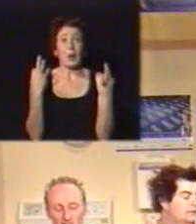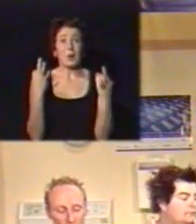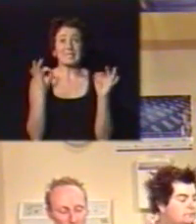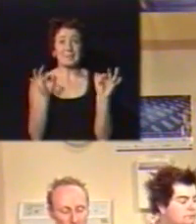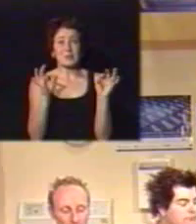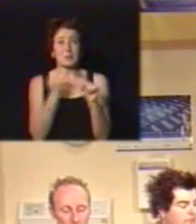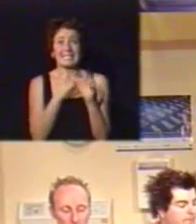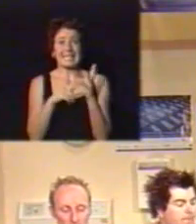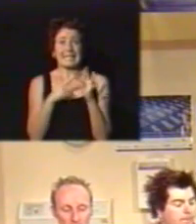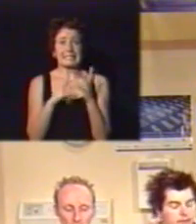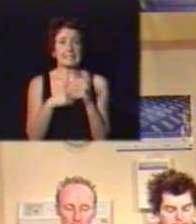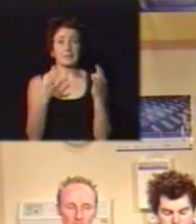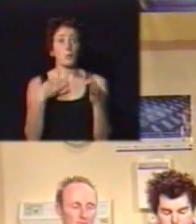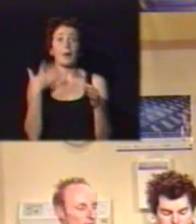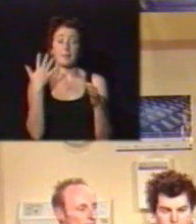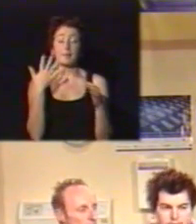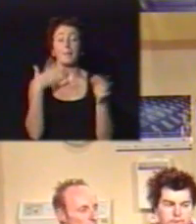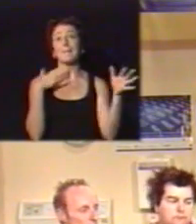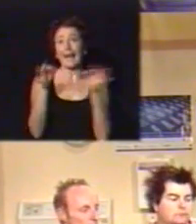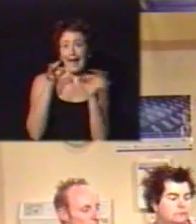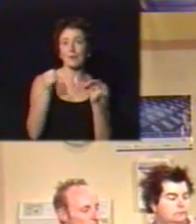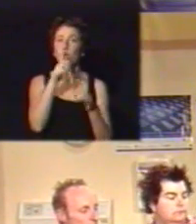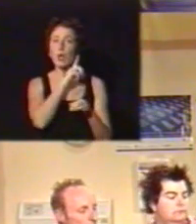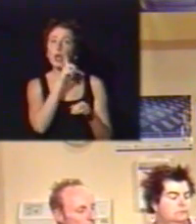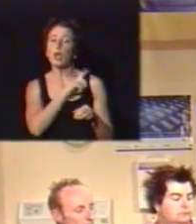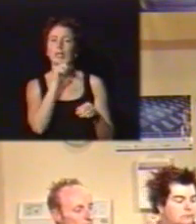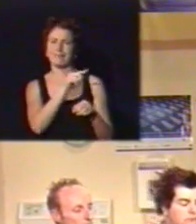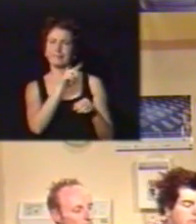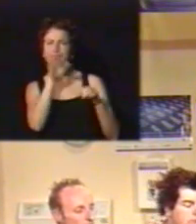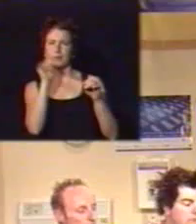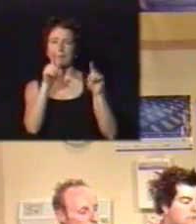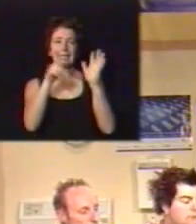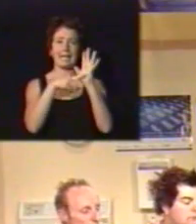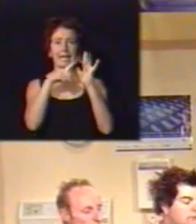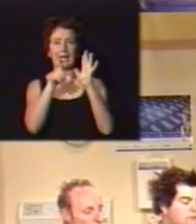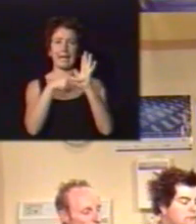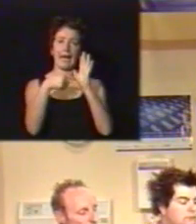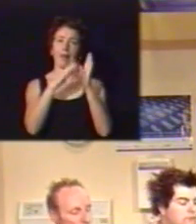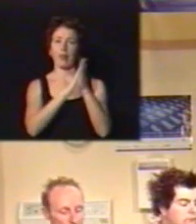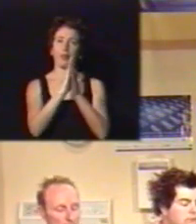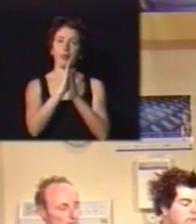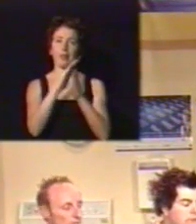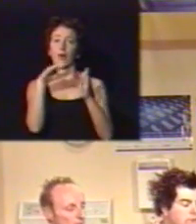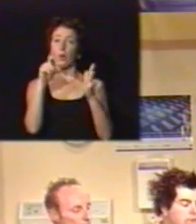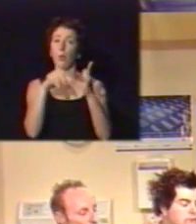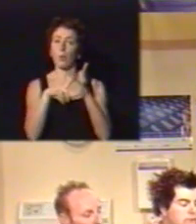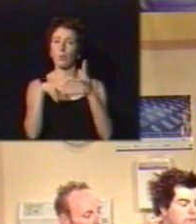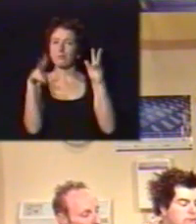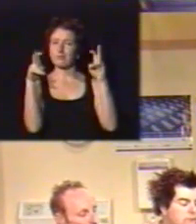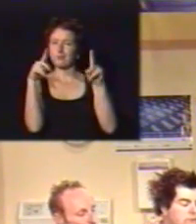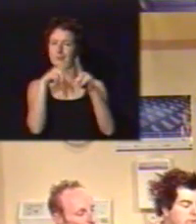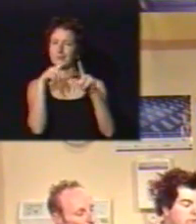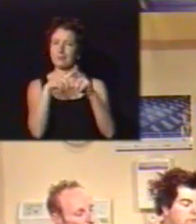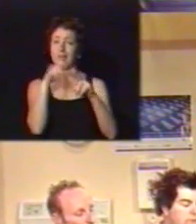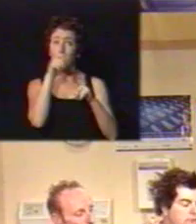but we did have the girls from the Lillith Co. come in, and there's